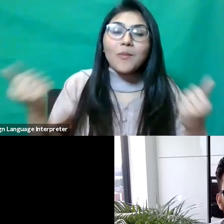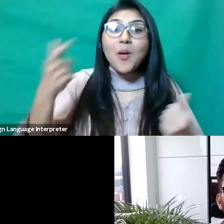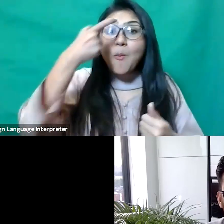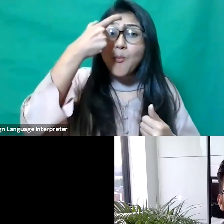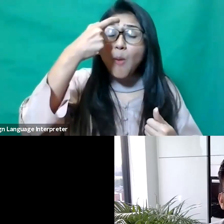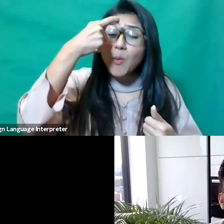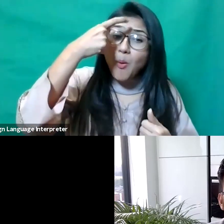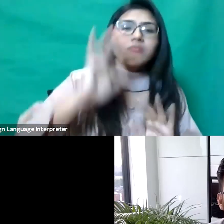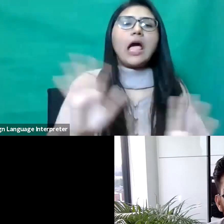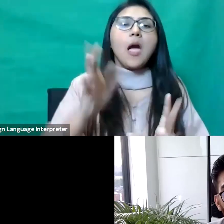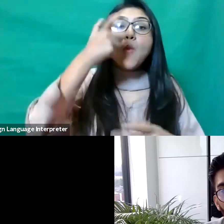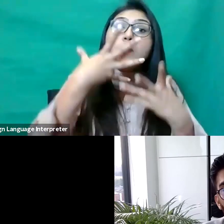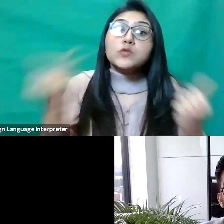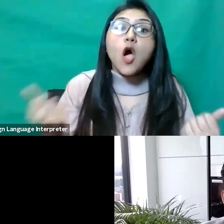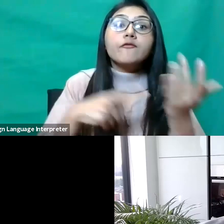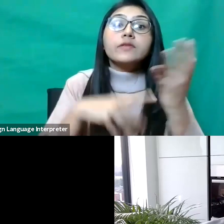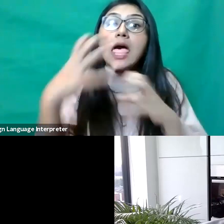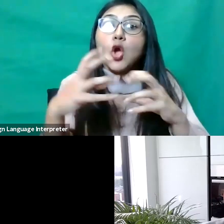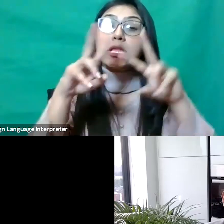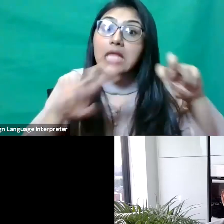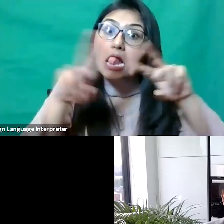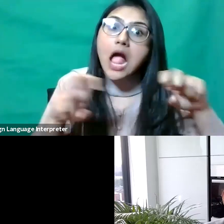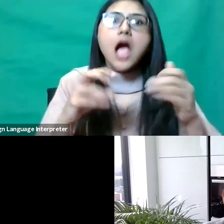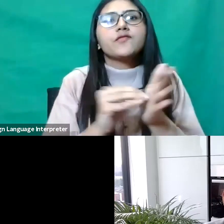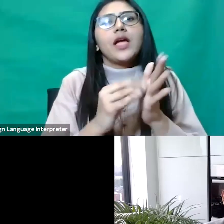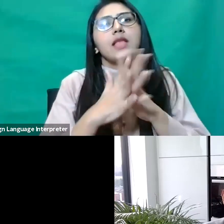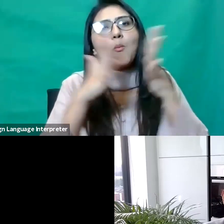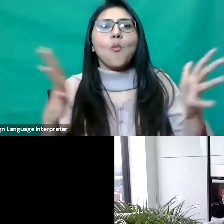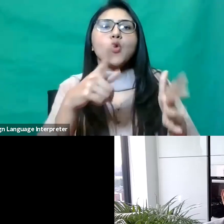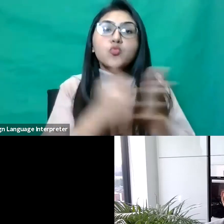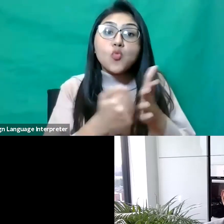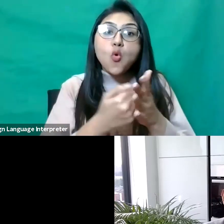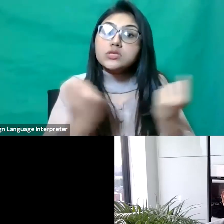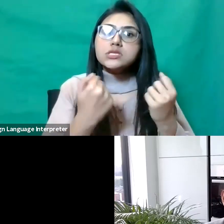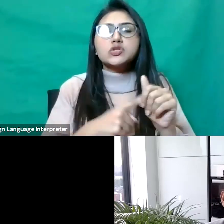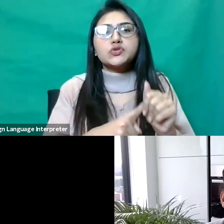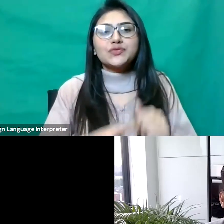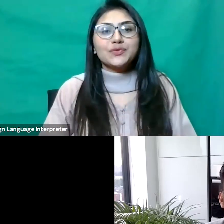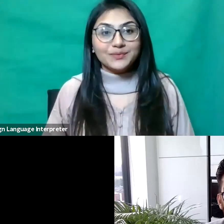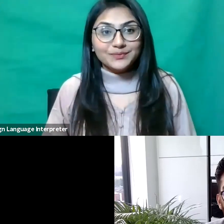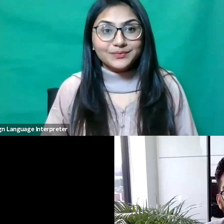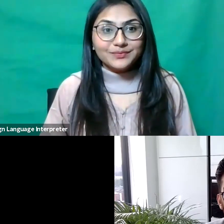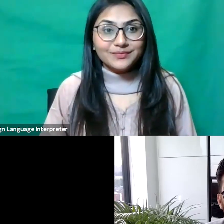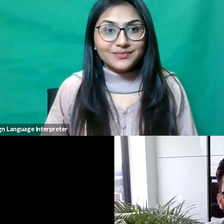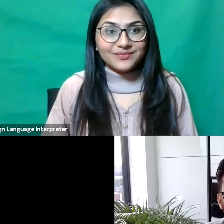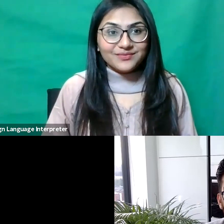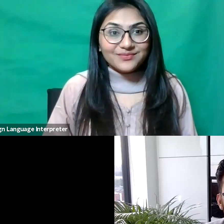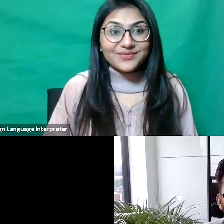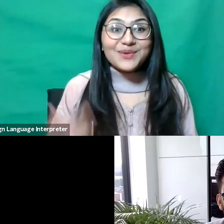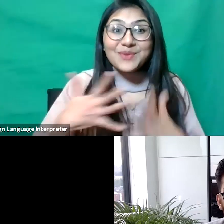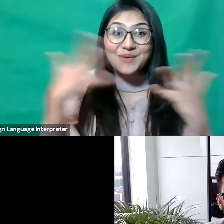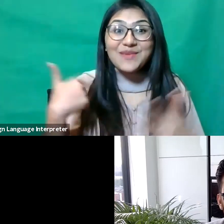solutions straight away. I mean, it's very important. Yeah, I know. So, I mean, it's been fantastic speaking to